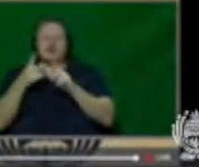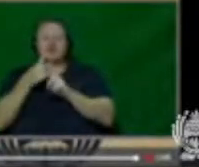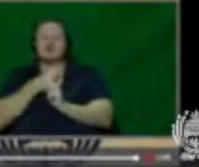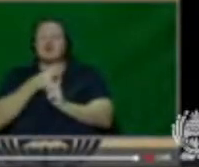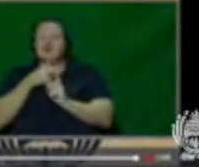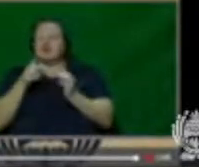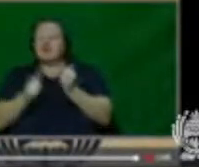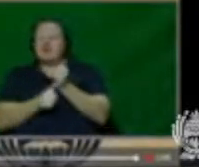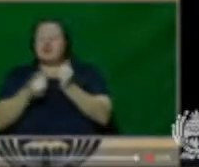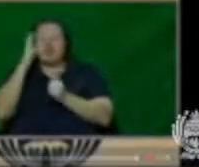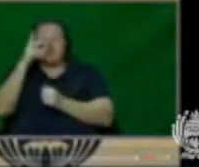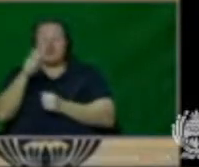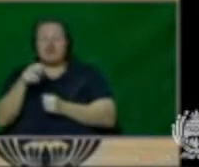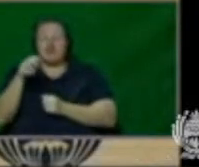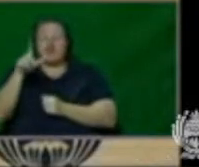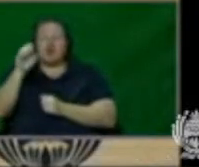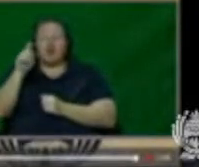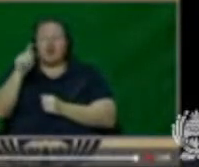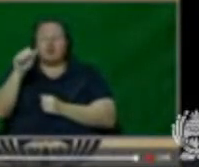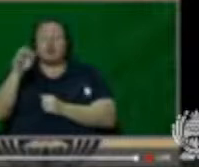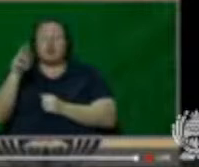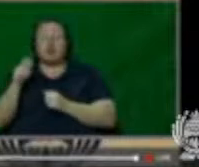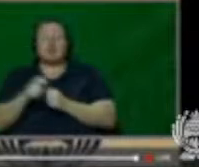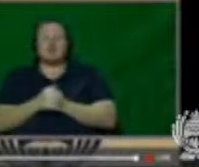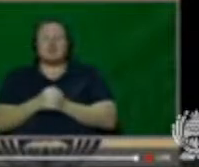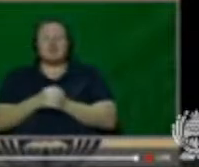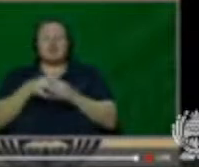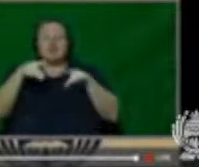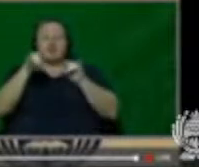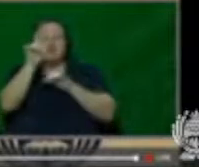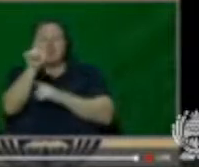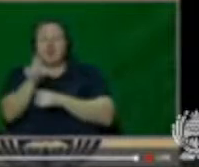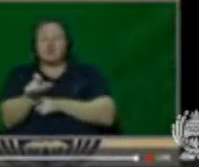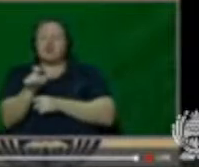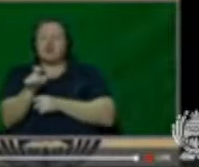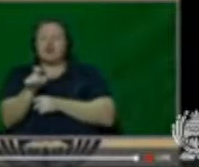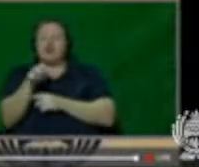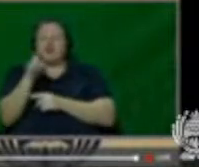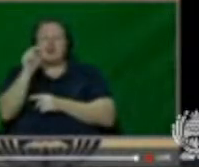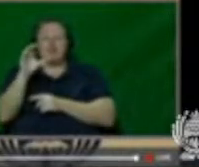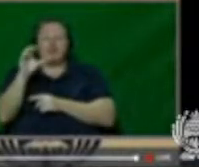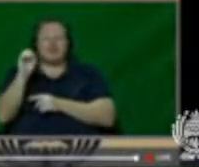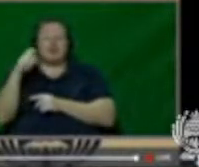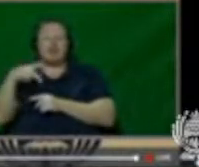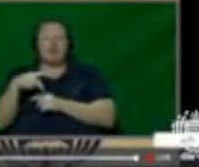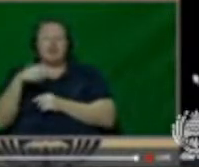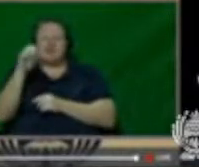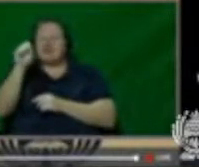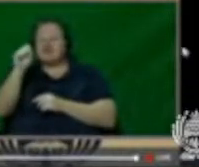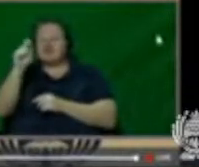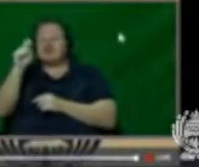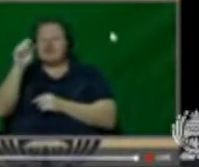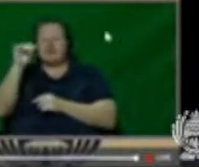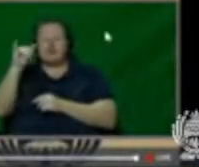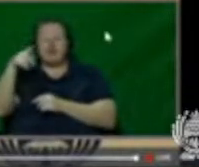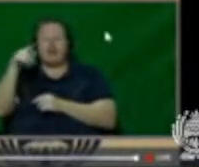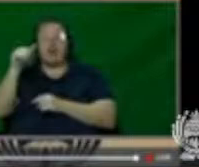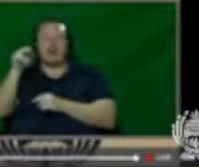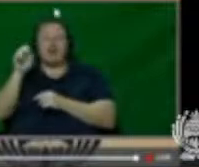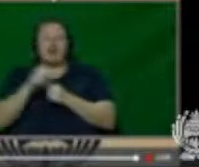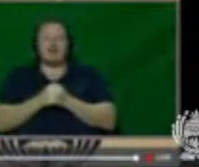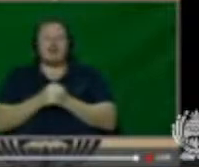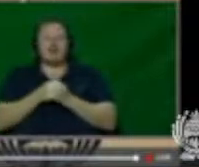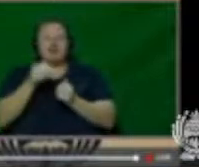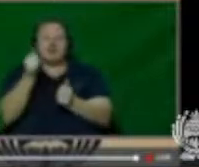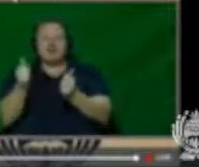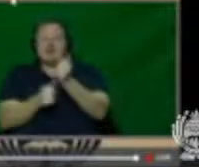Literate, Chairperson of the National Council of Provinces, Refulum Mtsweni Tsipane, Deputy Chairperson